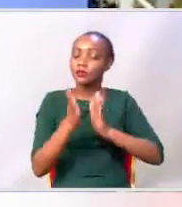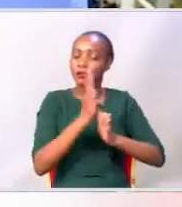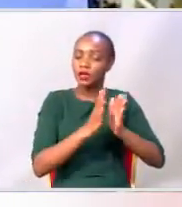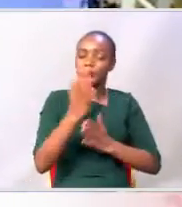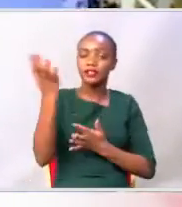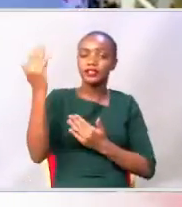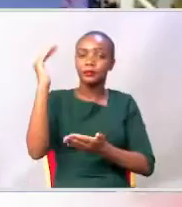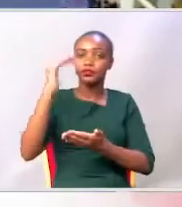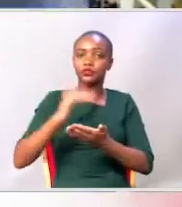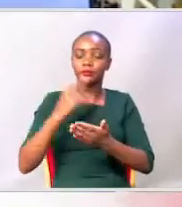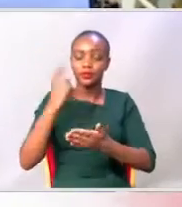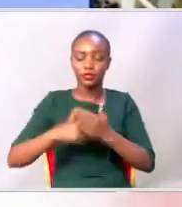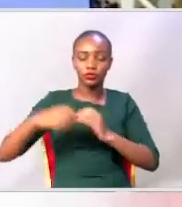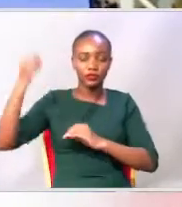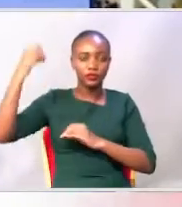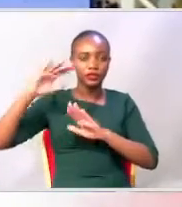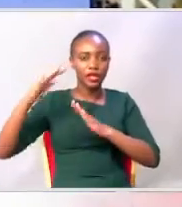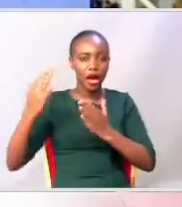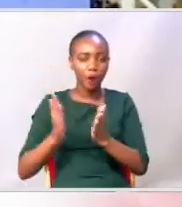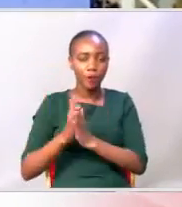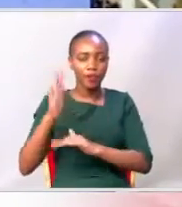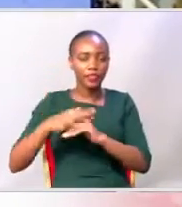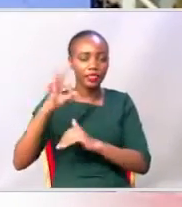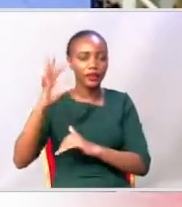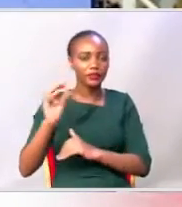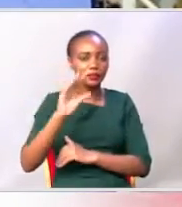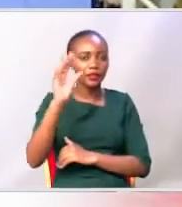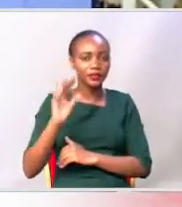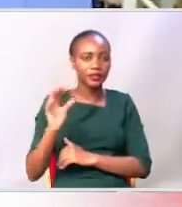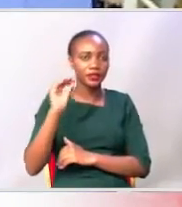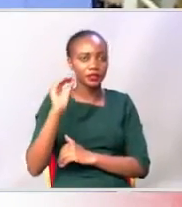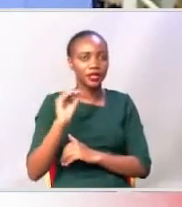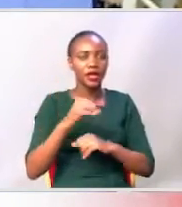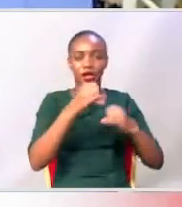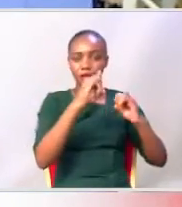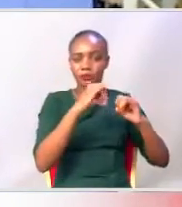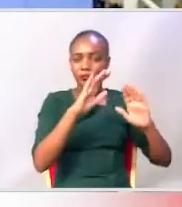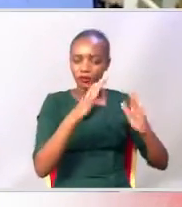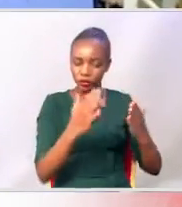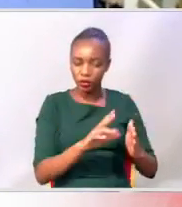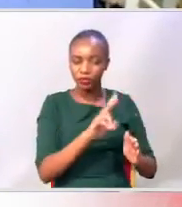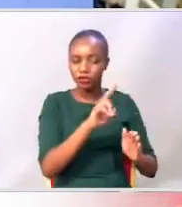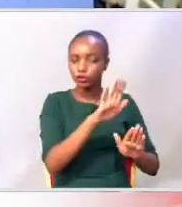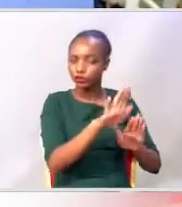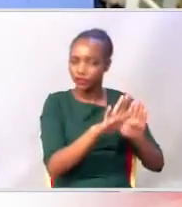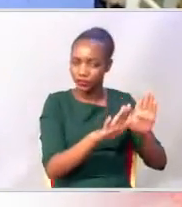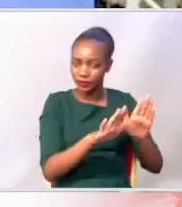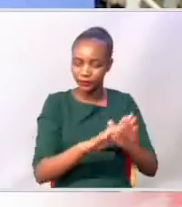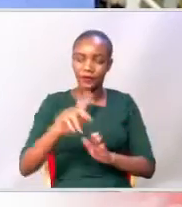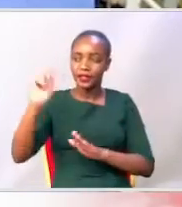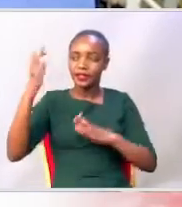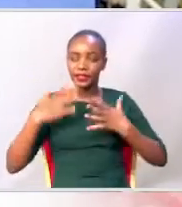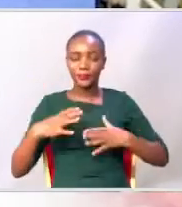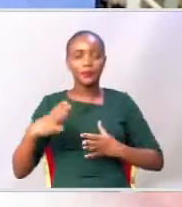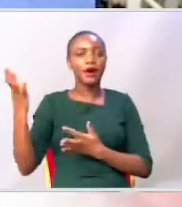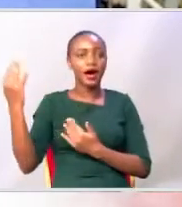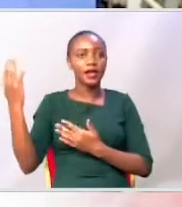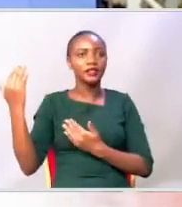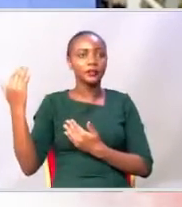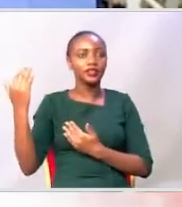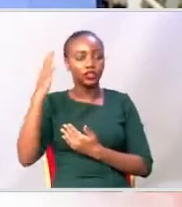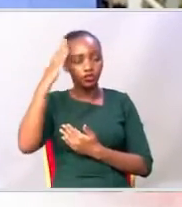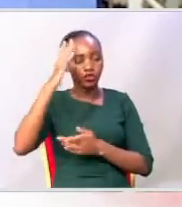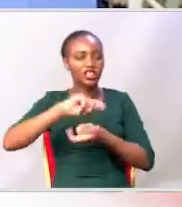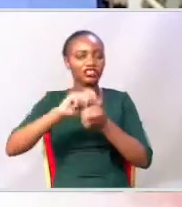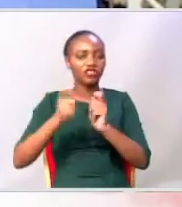to reduce the cost of electricity by over 30% will be implemented in two phases. Kenyans are expected to notice a